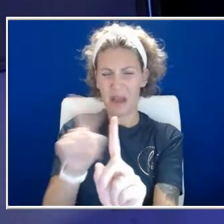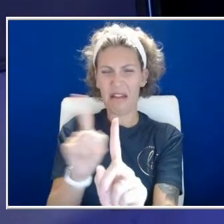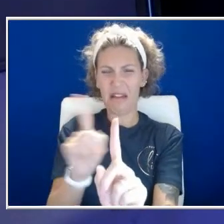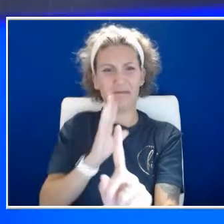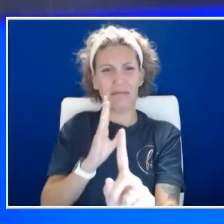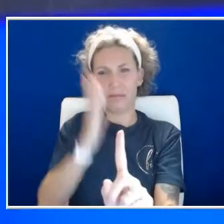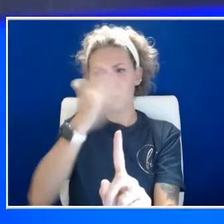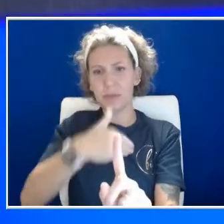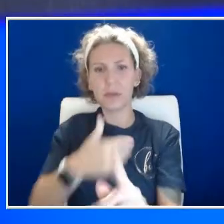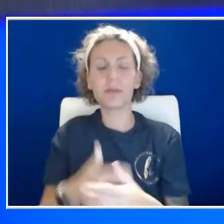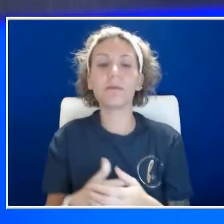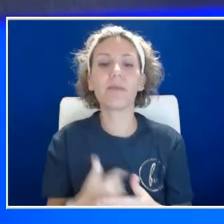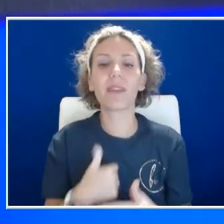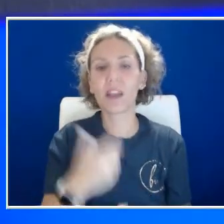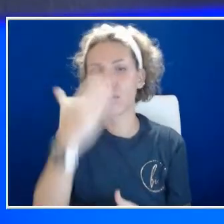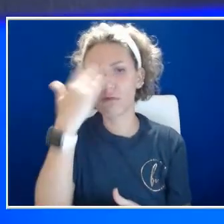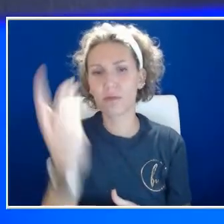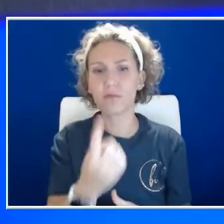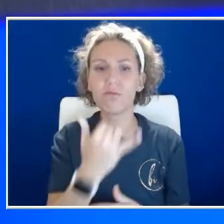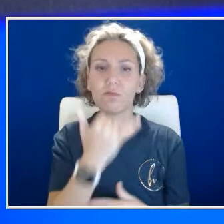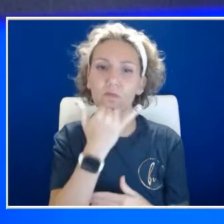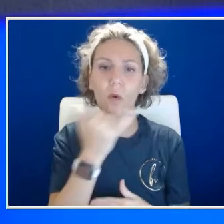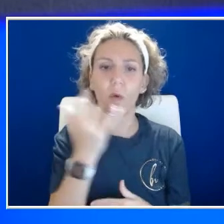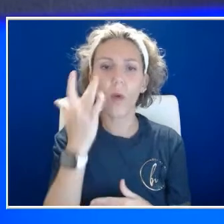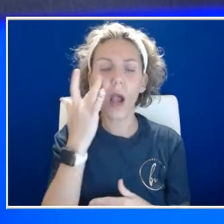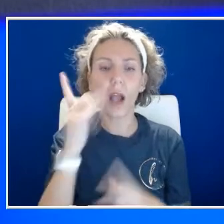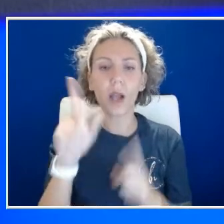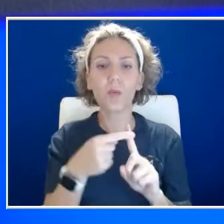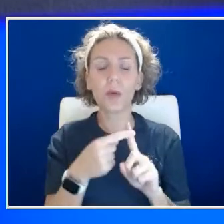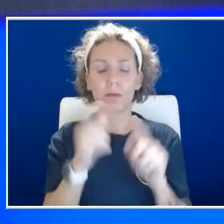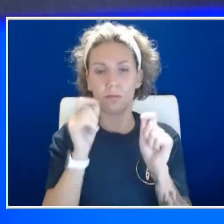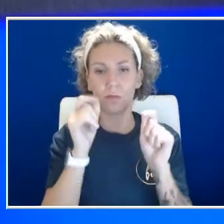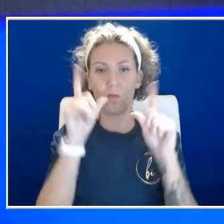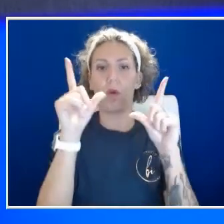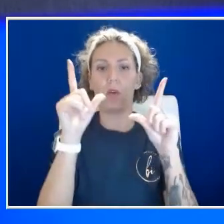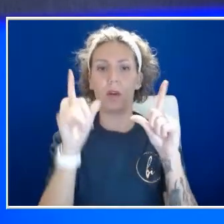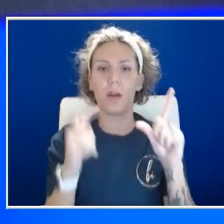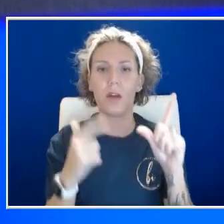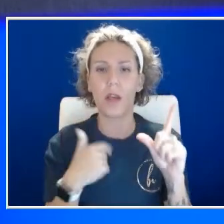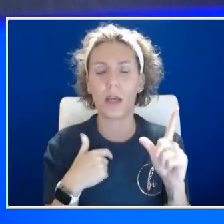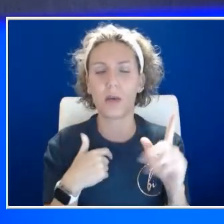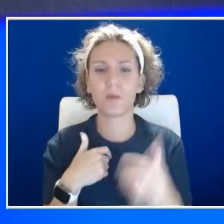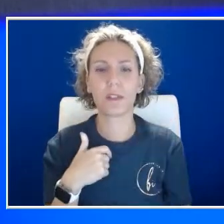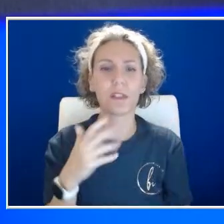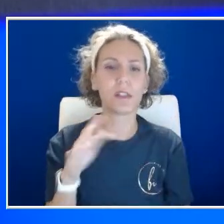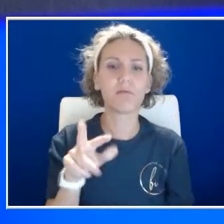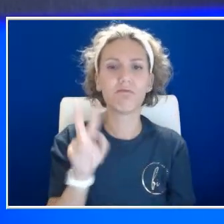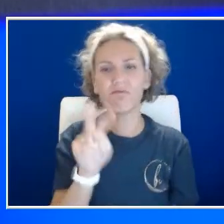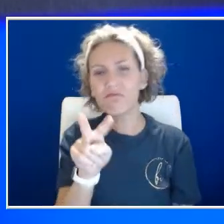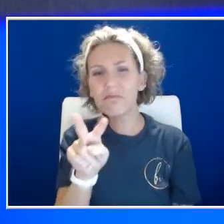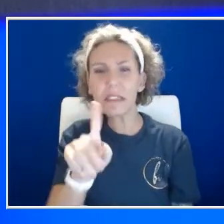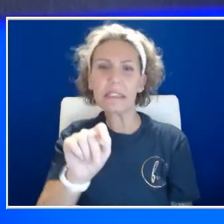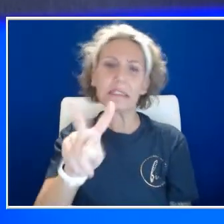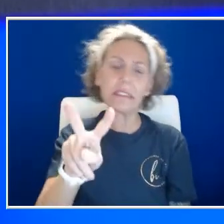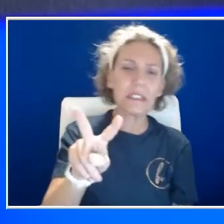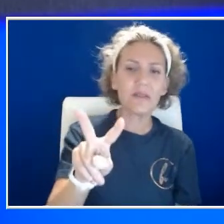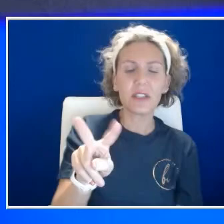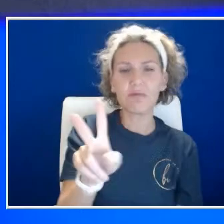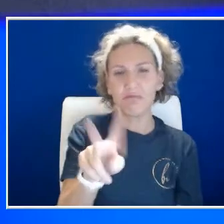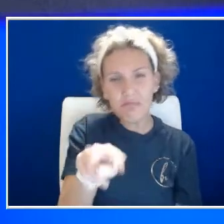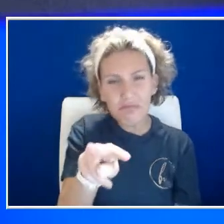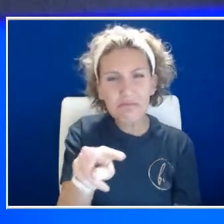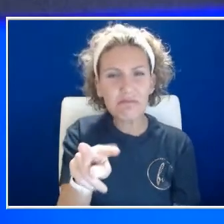I knew something was wrong because when I first woke up, I was looking at the TV, and